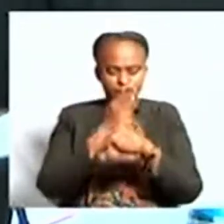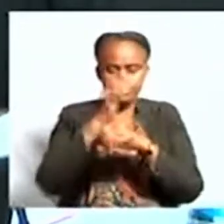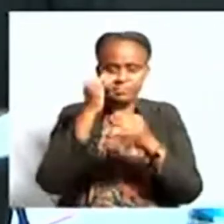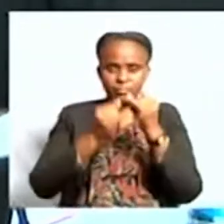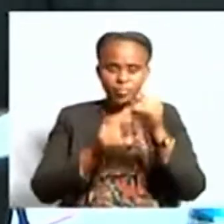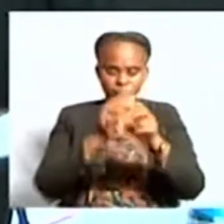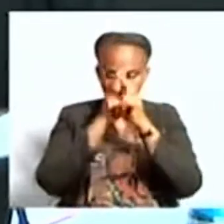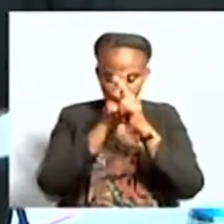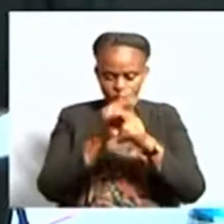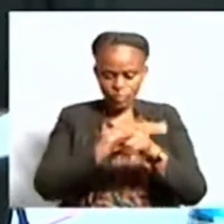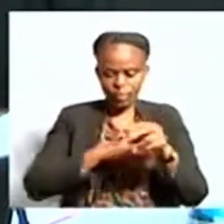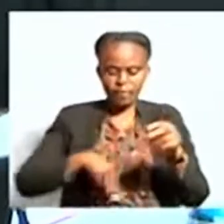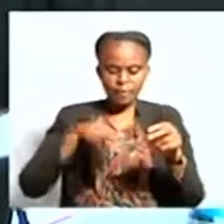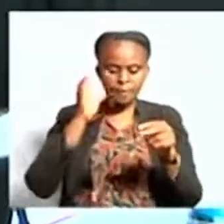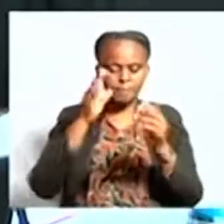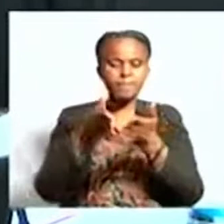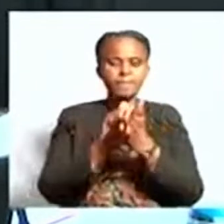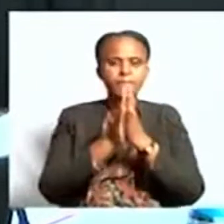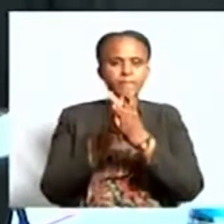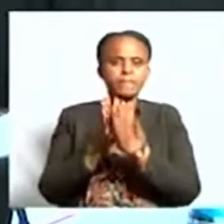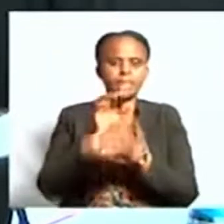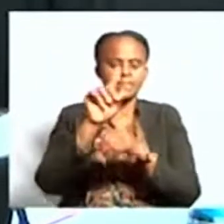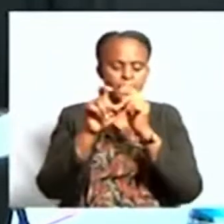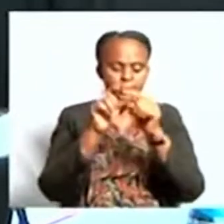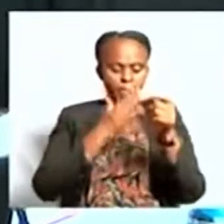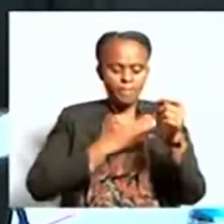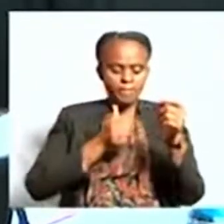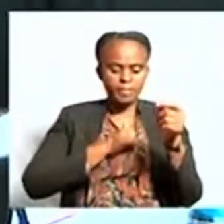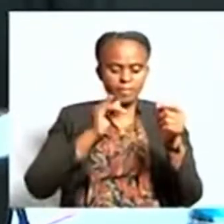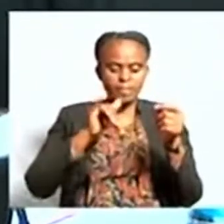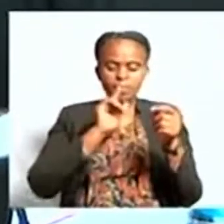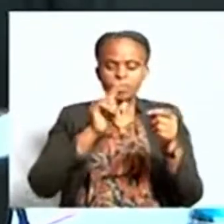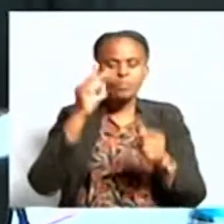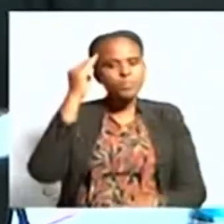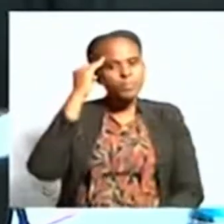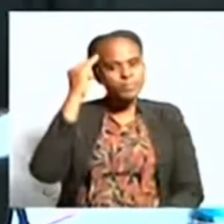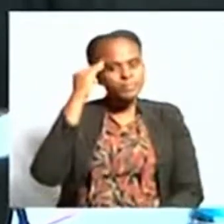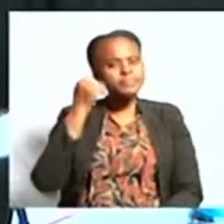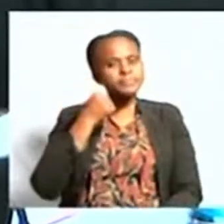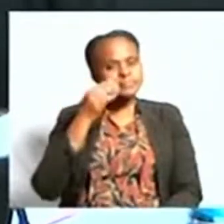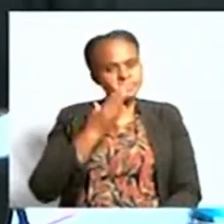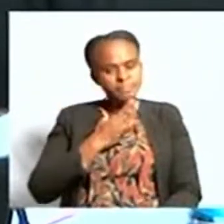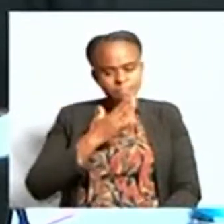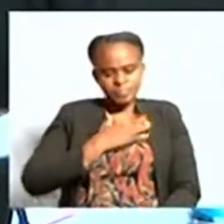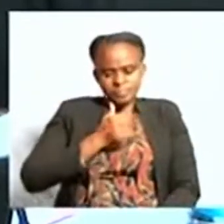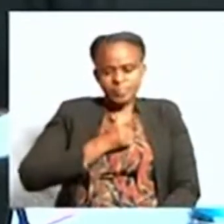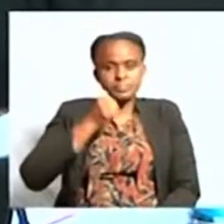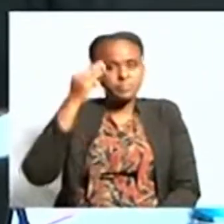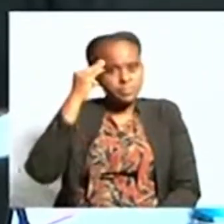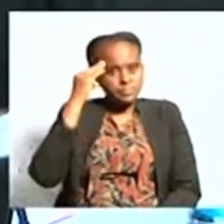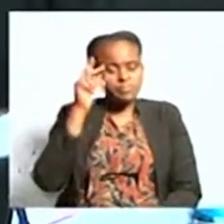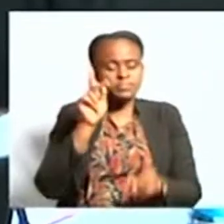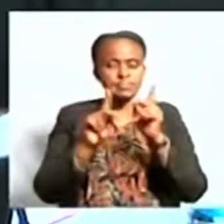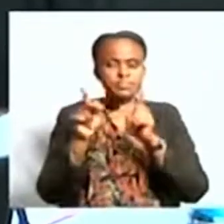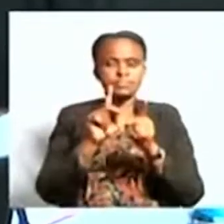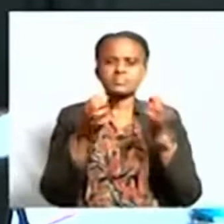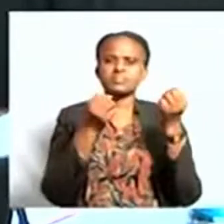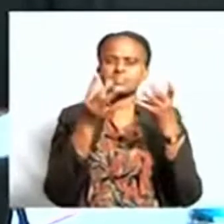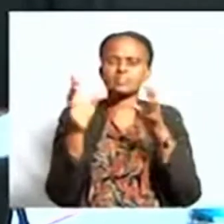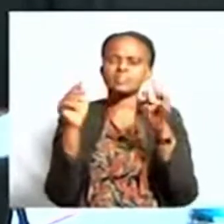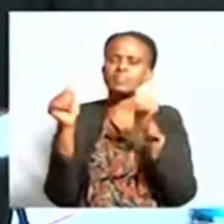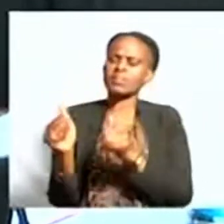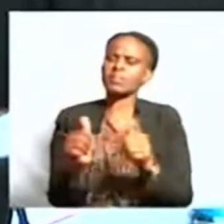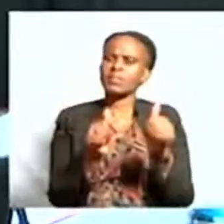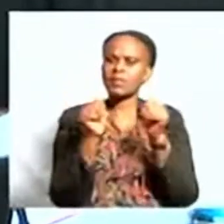honorable members will ask you questions. And I do take notice that I think a lot of people here are either